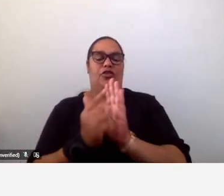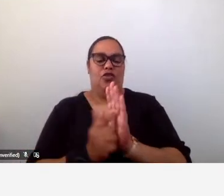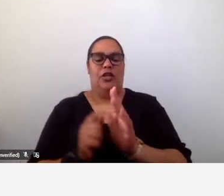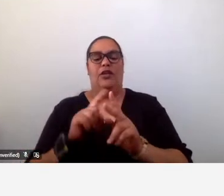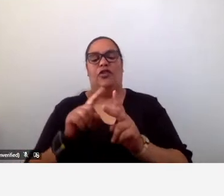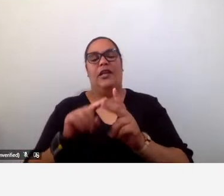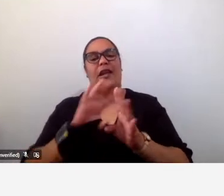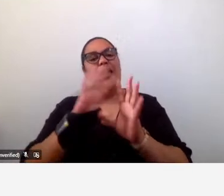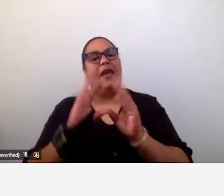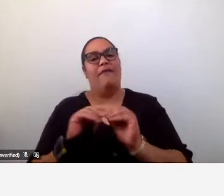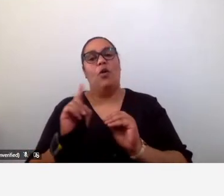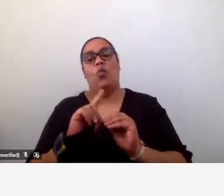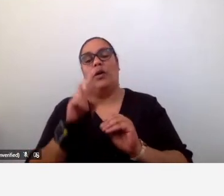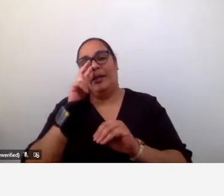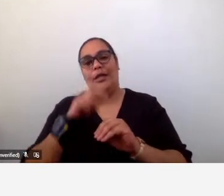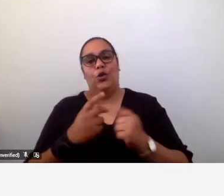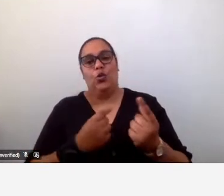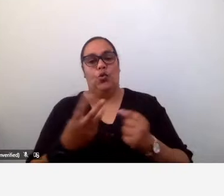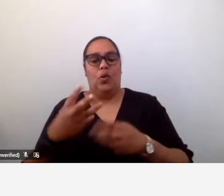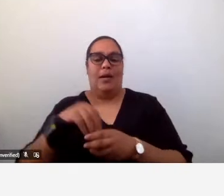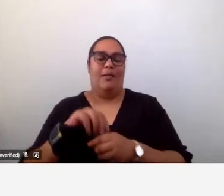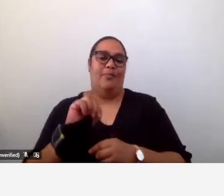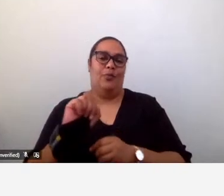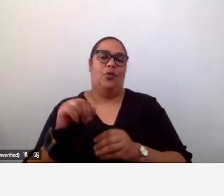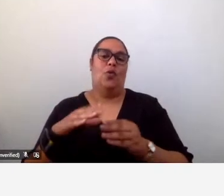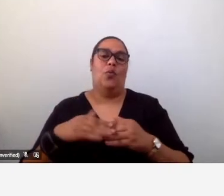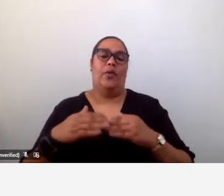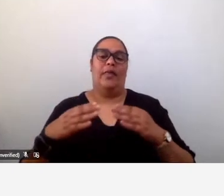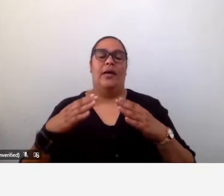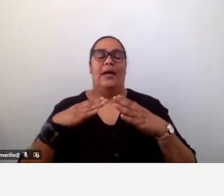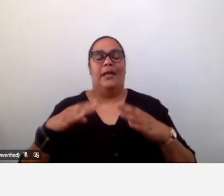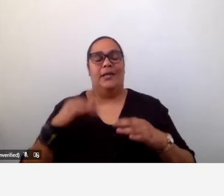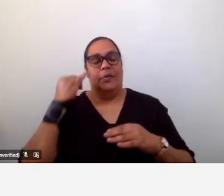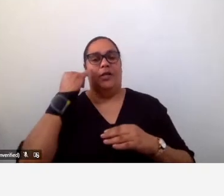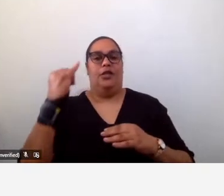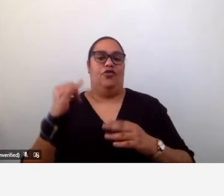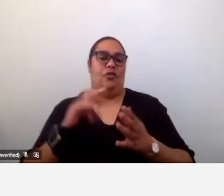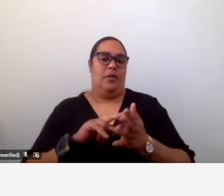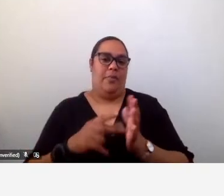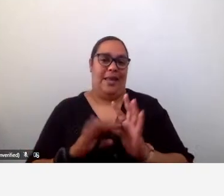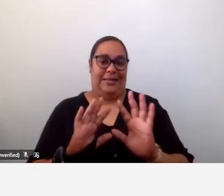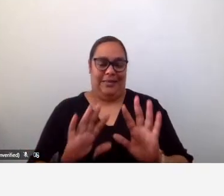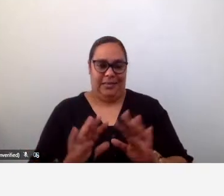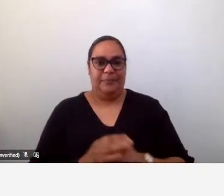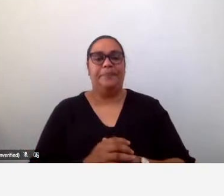and everything that has to do with the customary initiation.